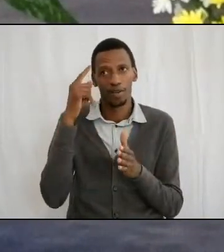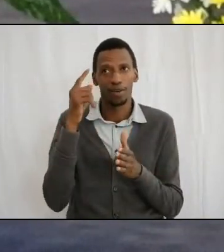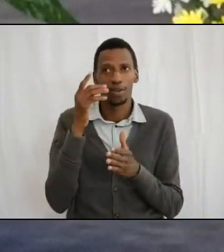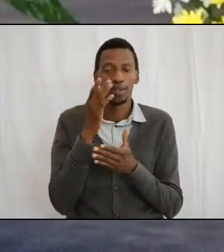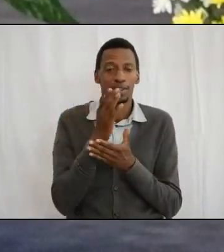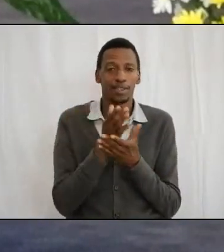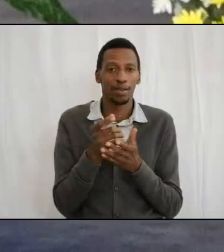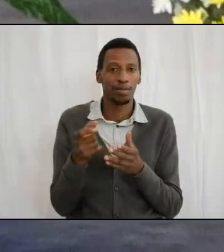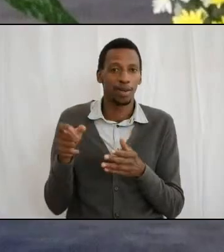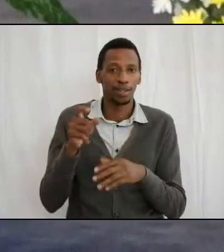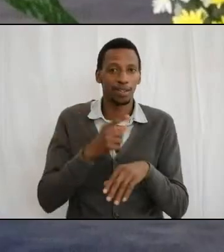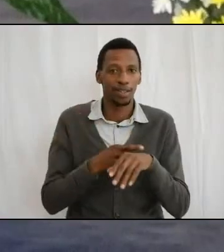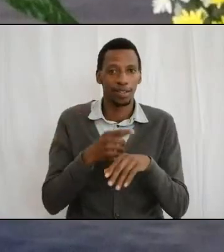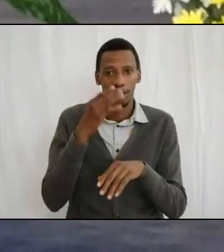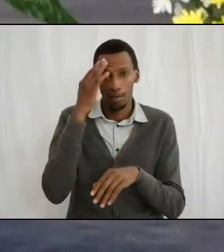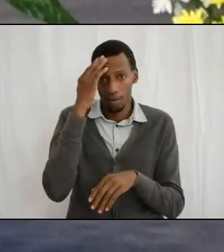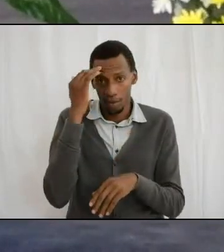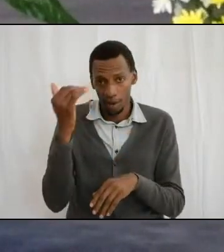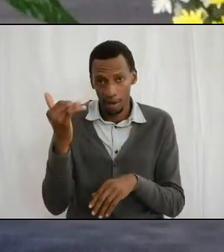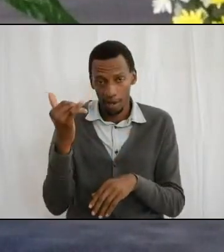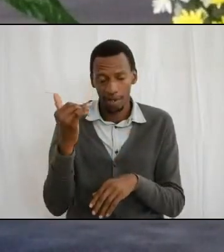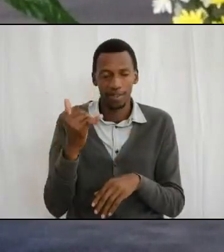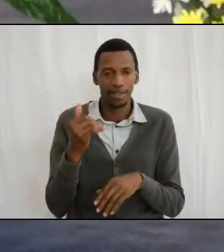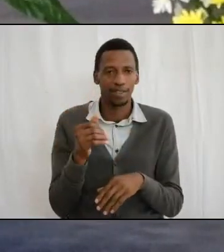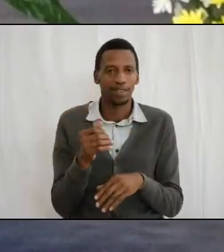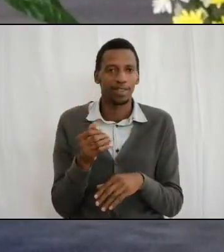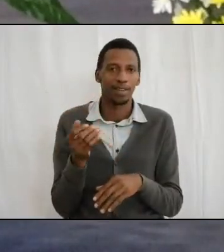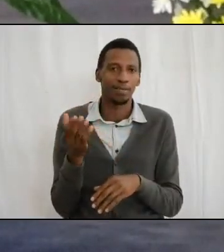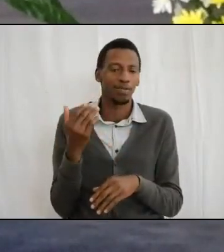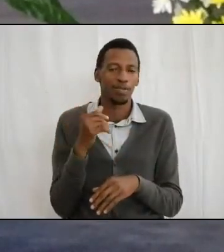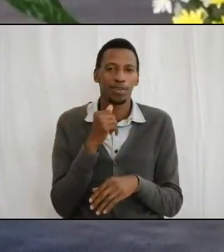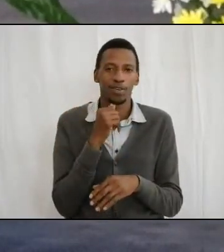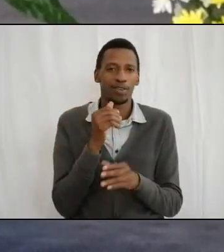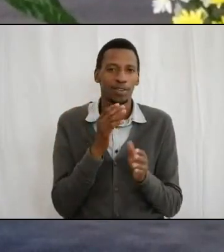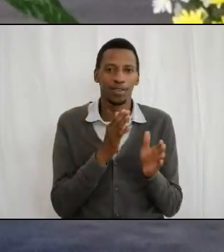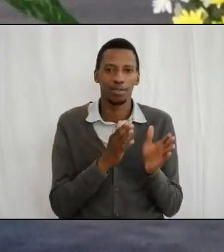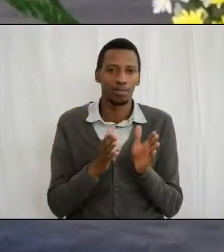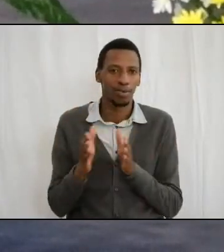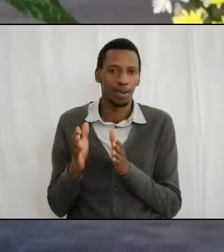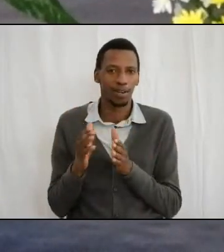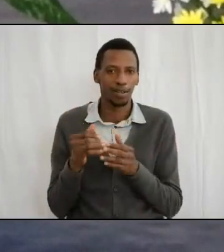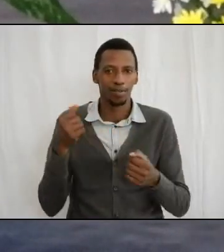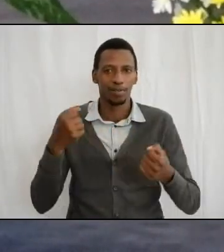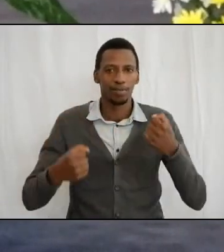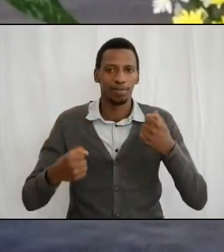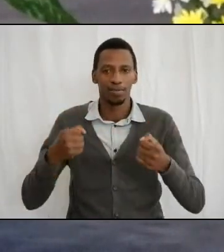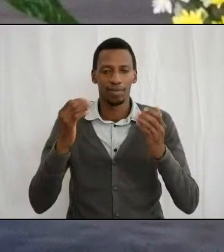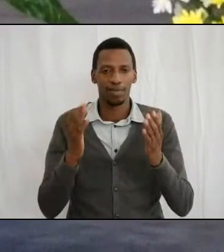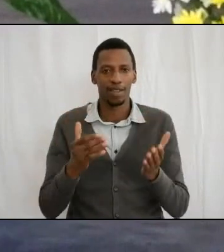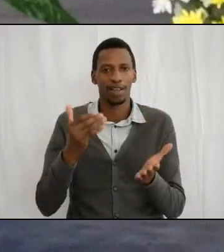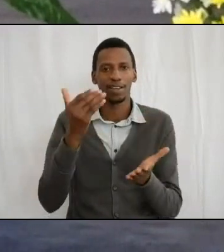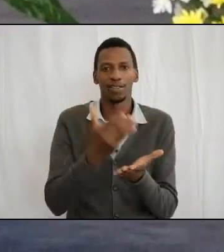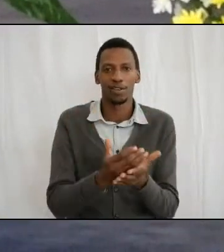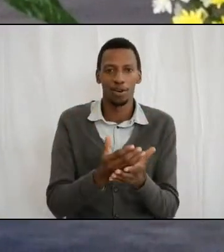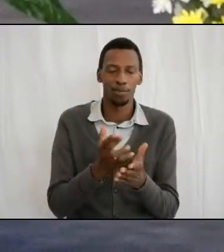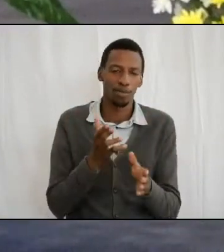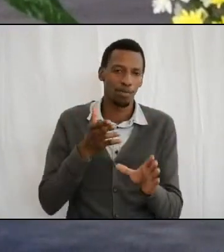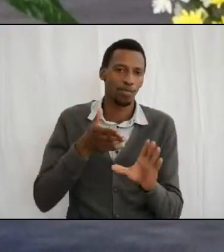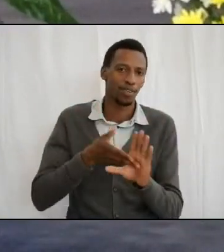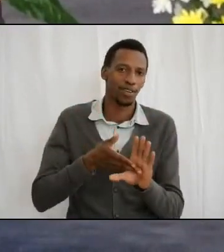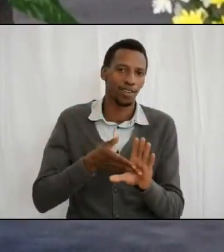extra time, because clearly we had not planned on the driver having to stop for fuel."